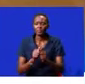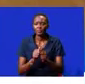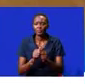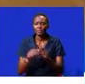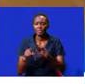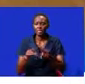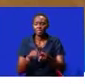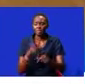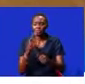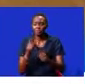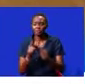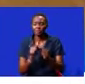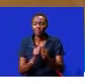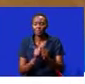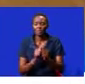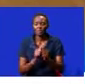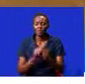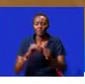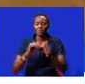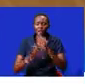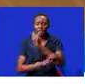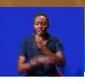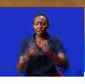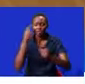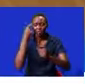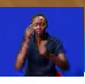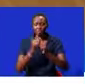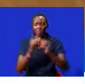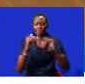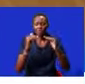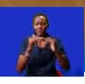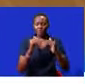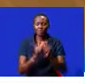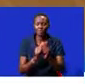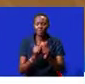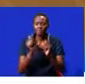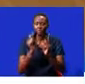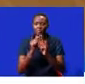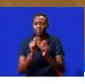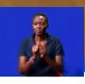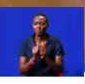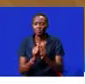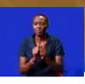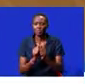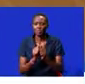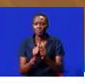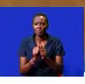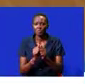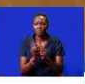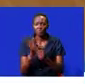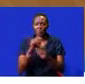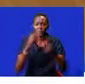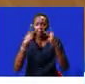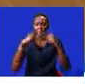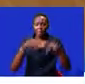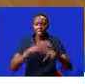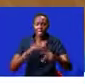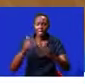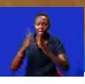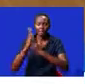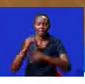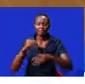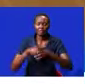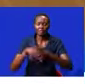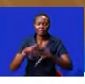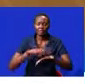your respective countries for the commitment to the cause of peace and security in